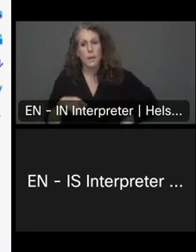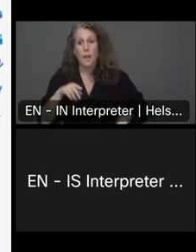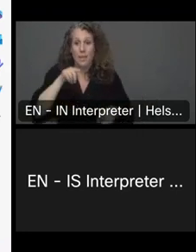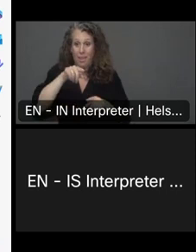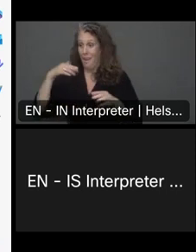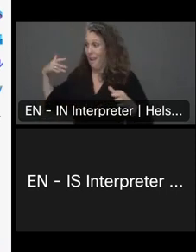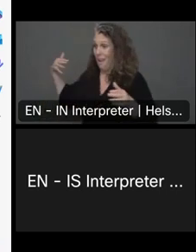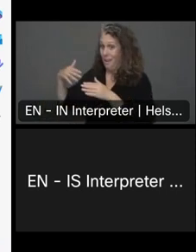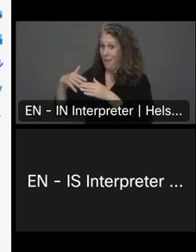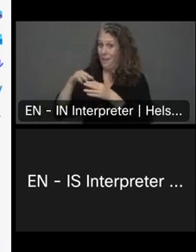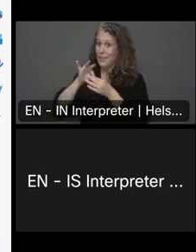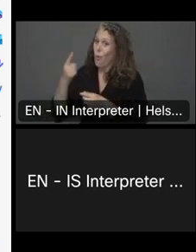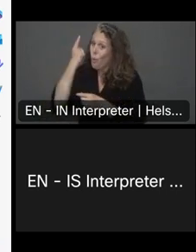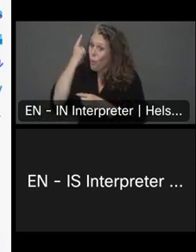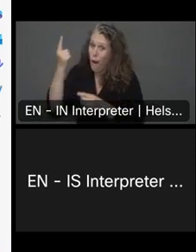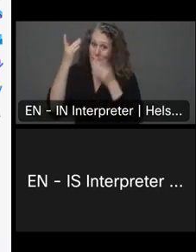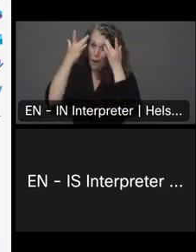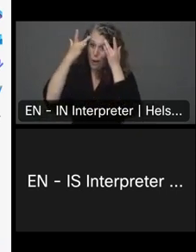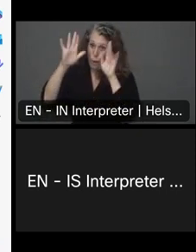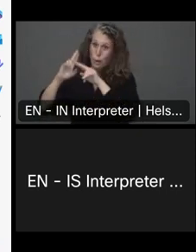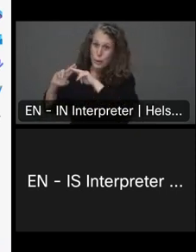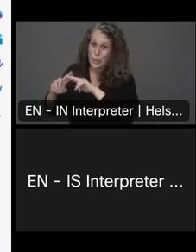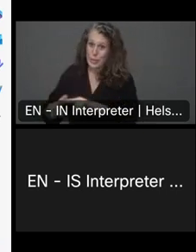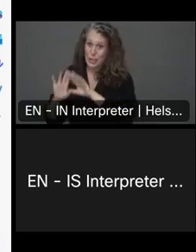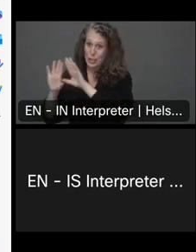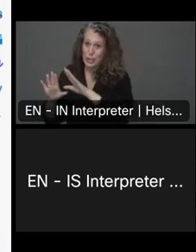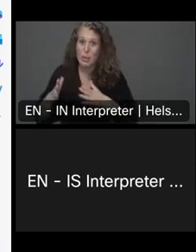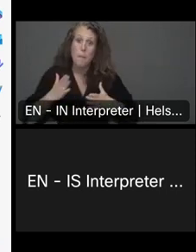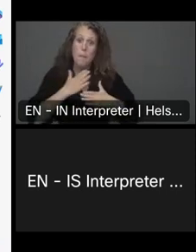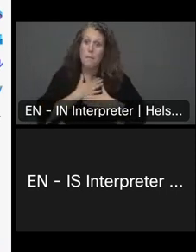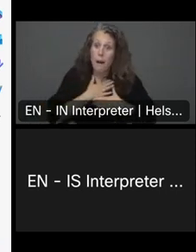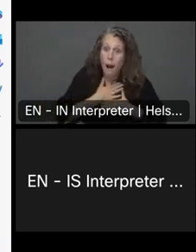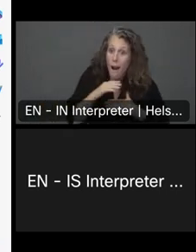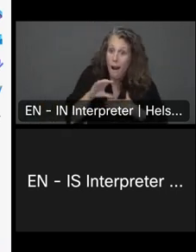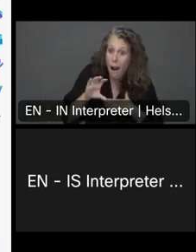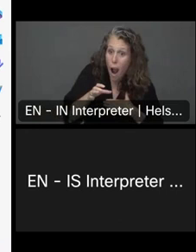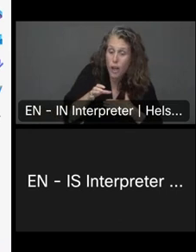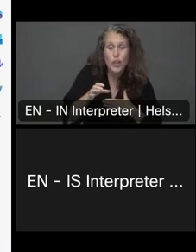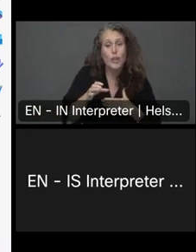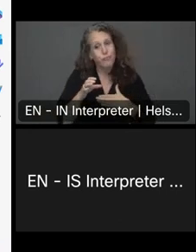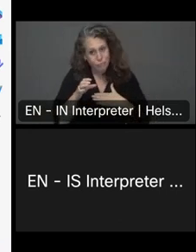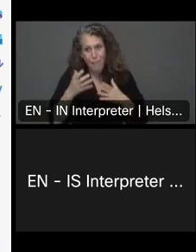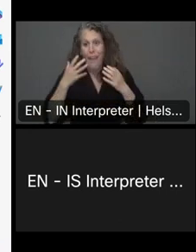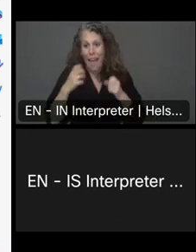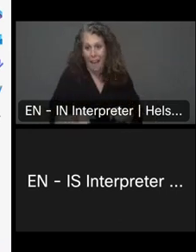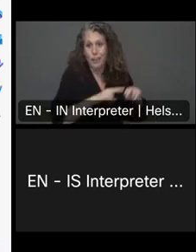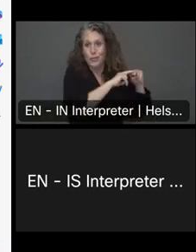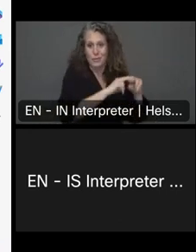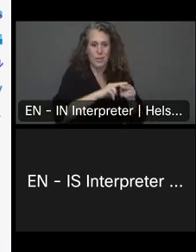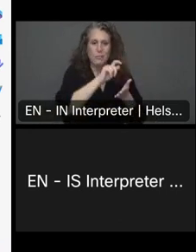But, I come from a country where there is a long tradition of Sanskrit